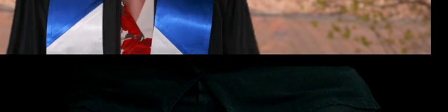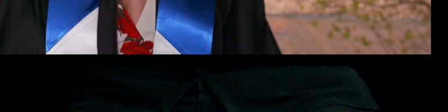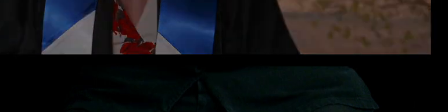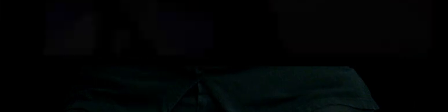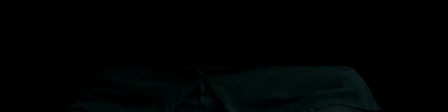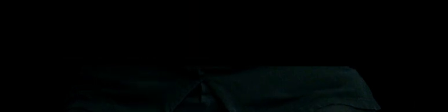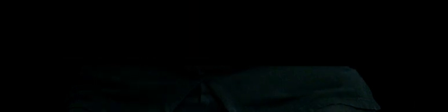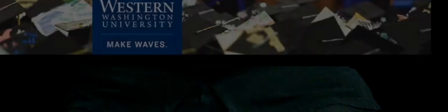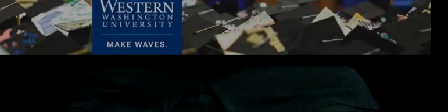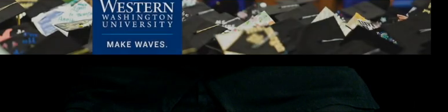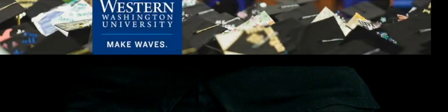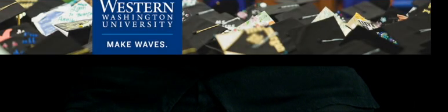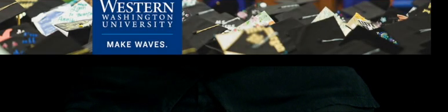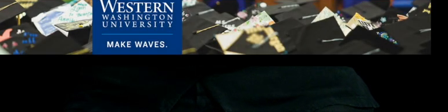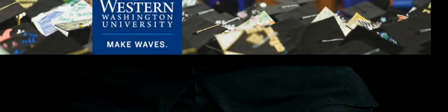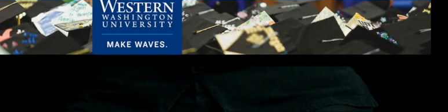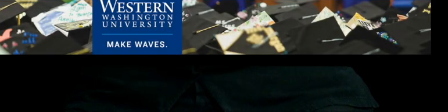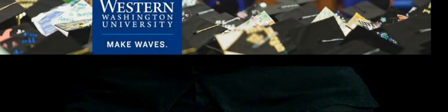2021.